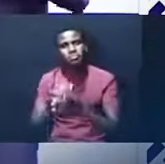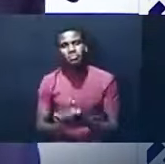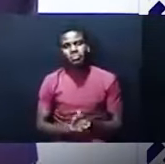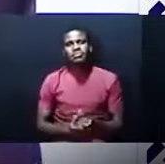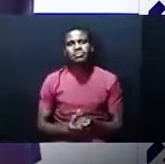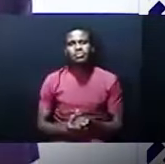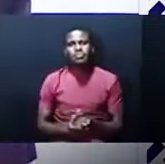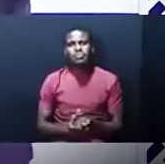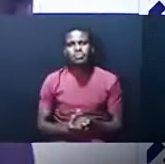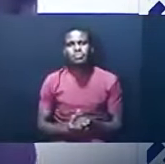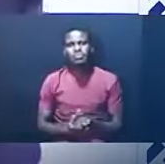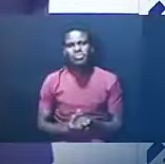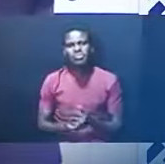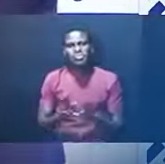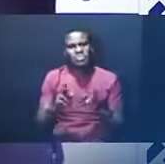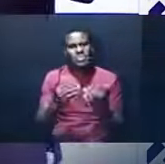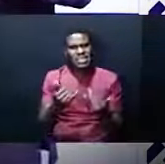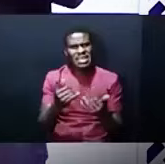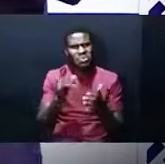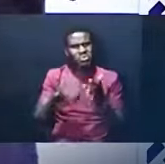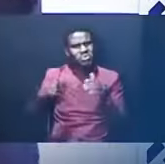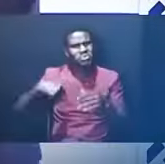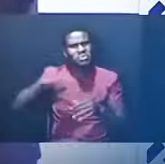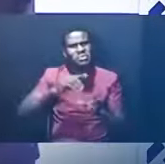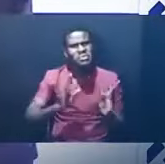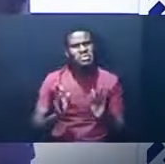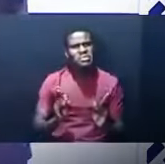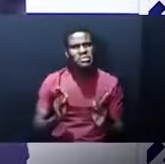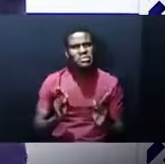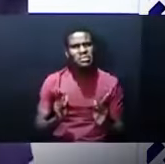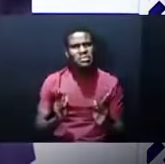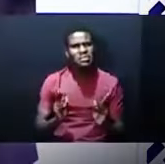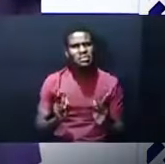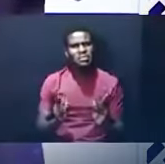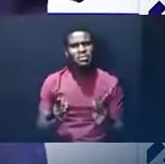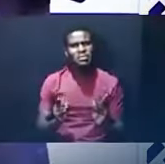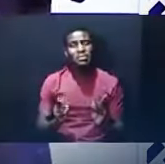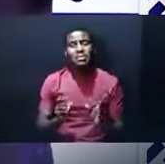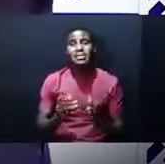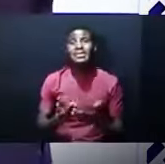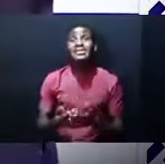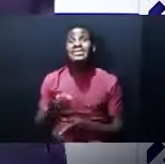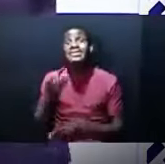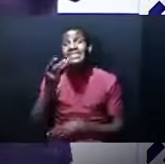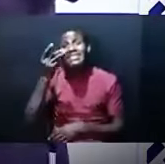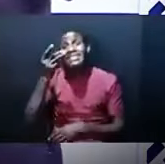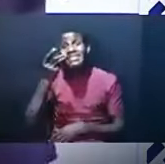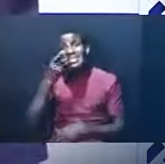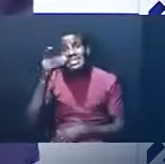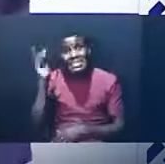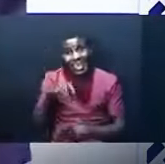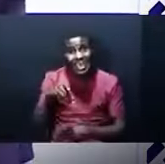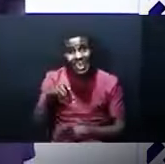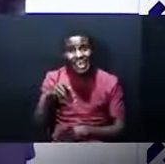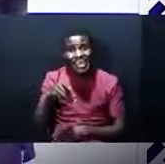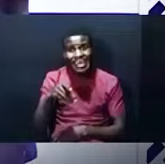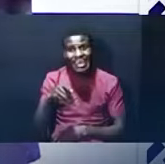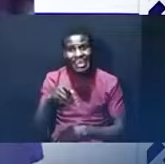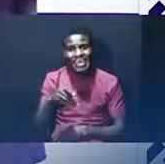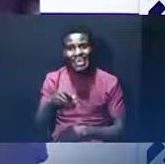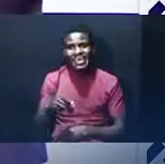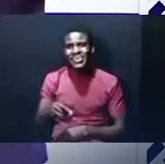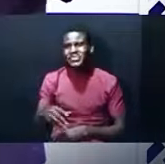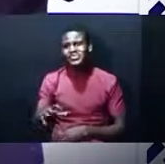what should we do? See, if it were the devil, he would have taken it